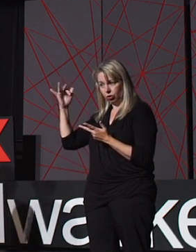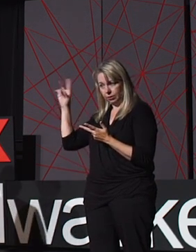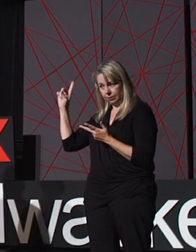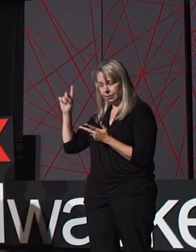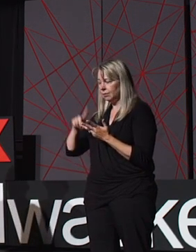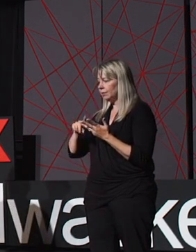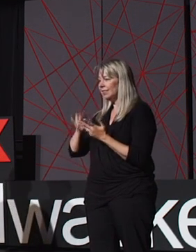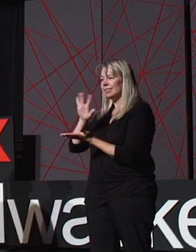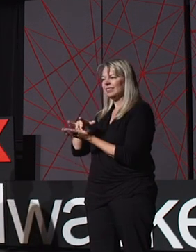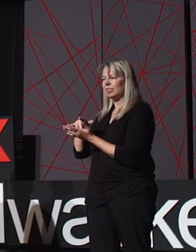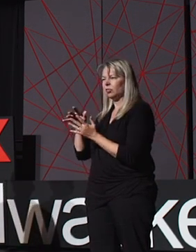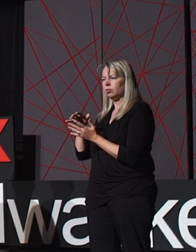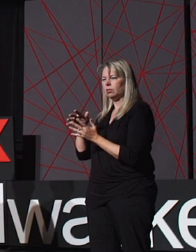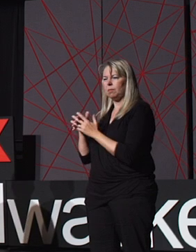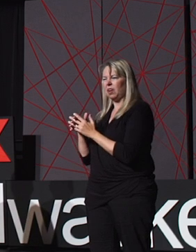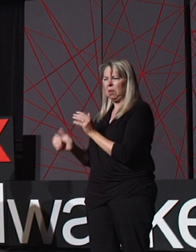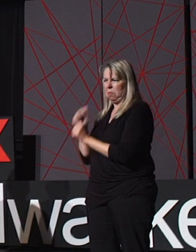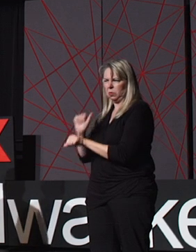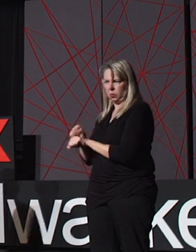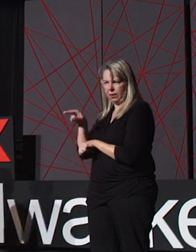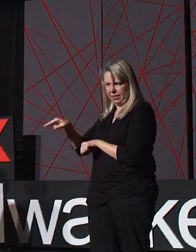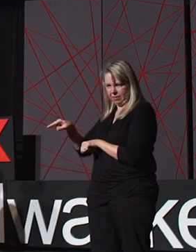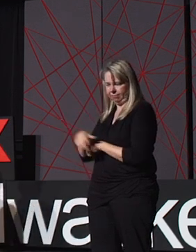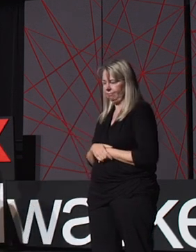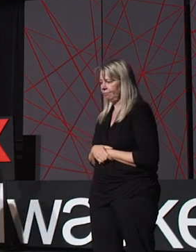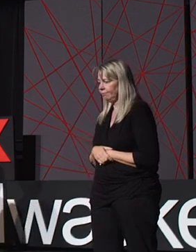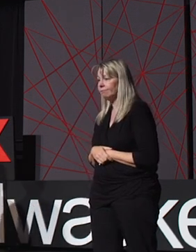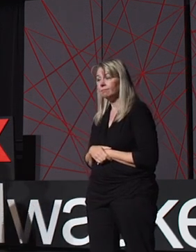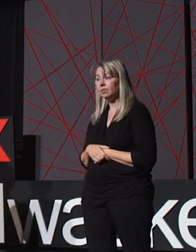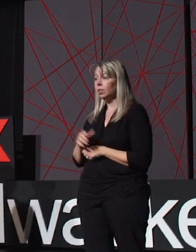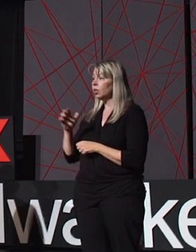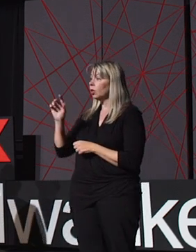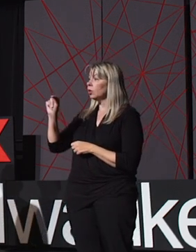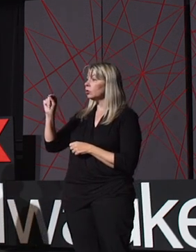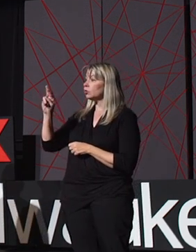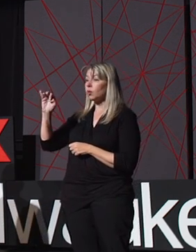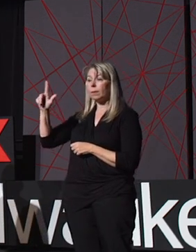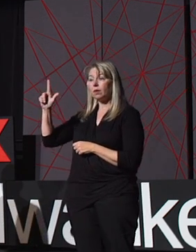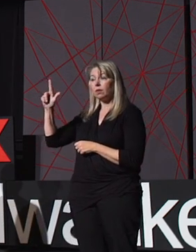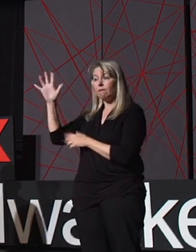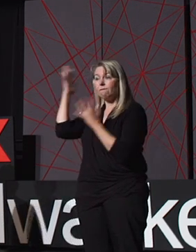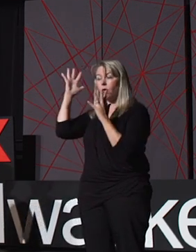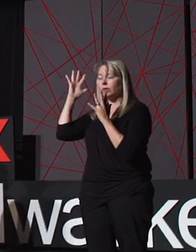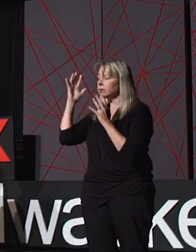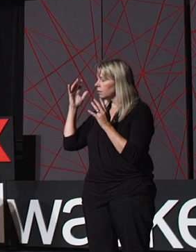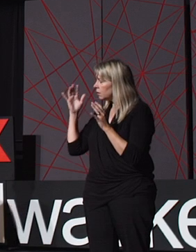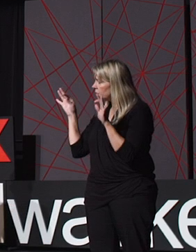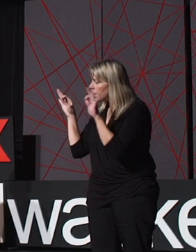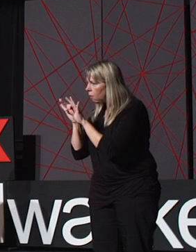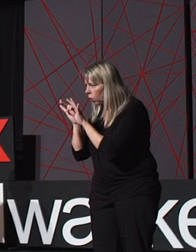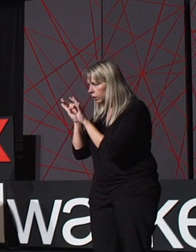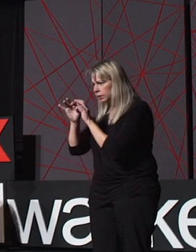and Central America, where we currently do most of our work. Tropical forests are one of the most important ecosystems in the world, and this is why we